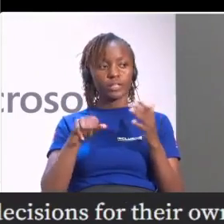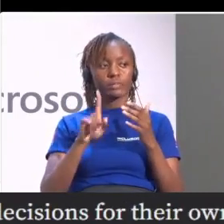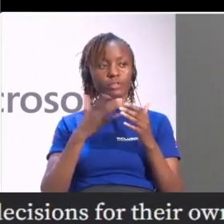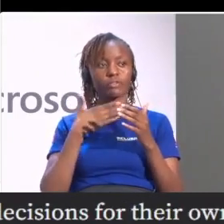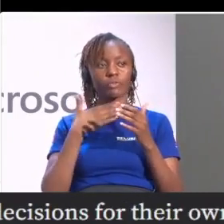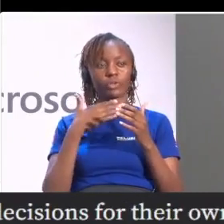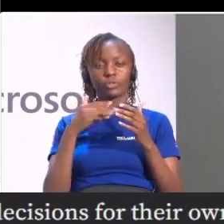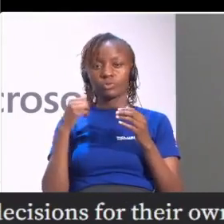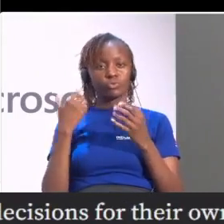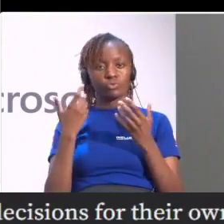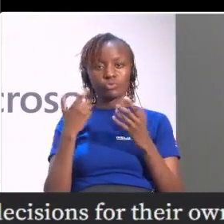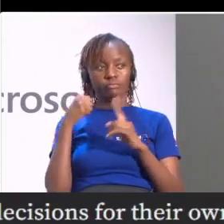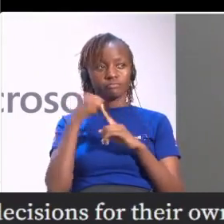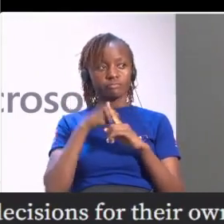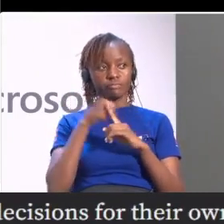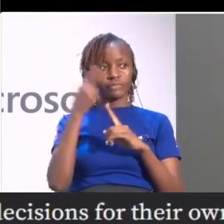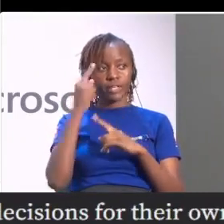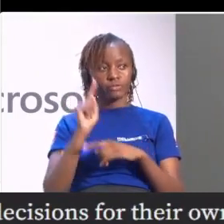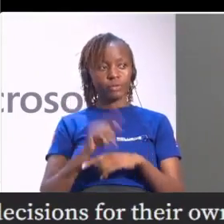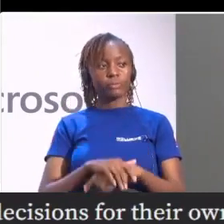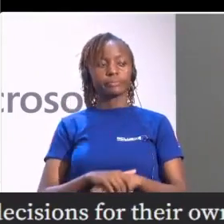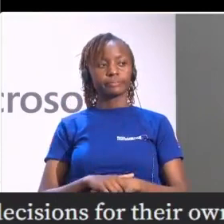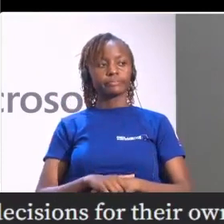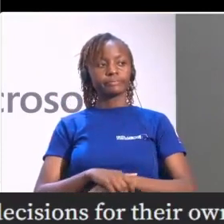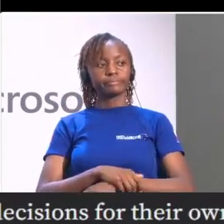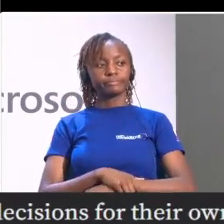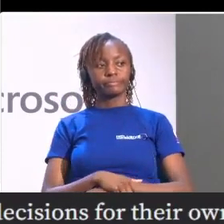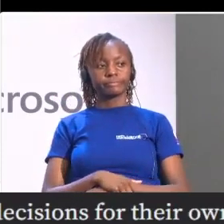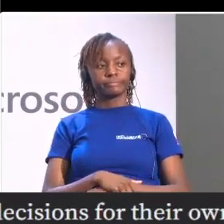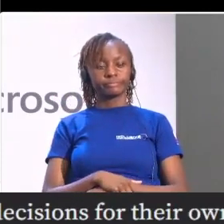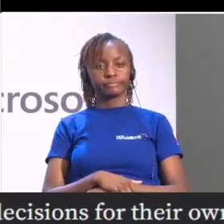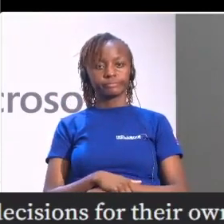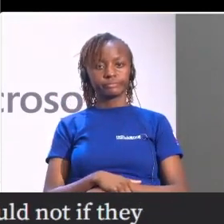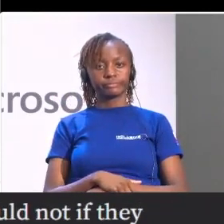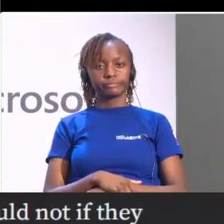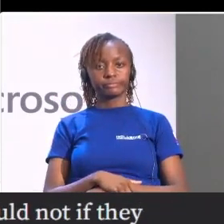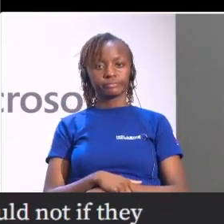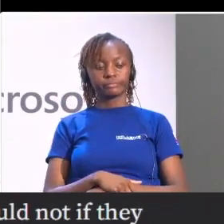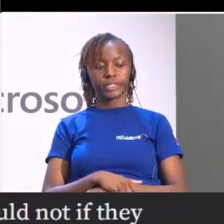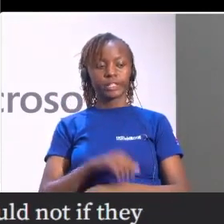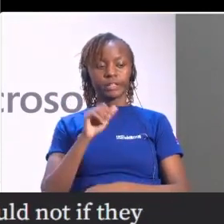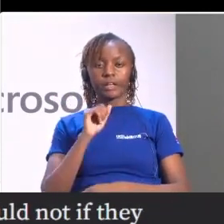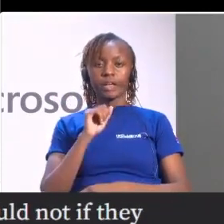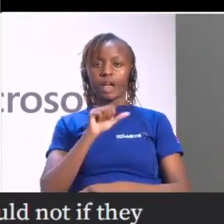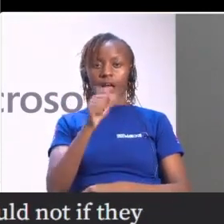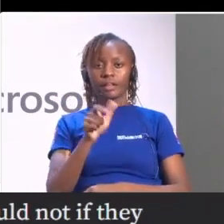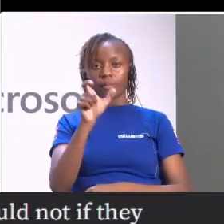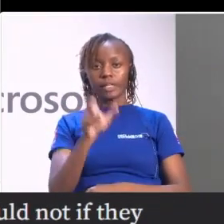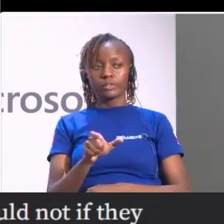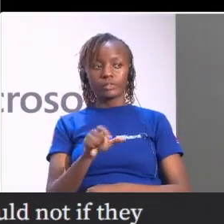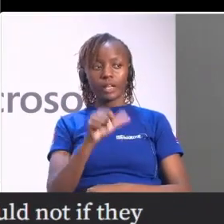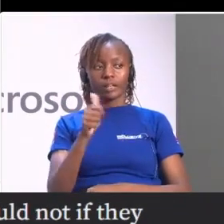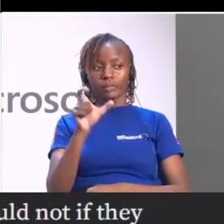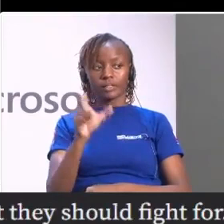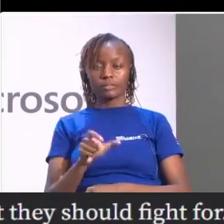great idea. Yeah, that's great. That's great to hear. I'm just glad you're here today. This is great. Definitely want to follow up. Yeah. Anybody else before we